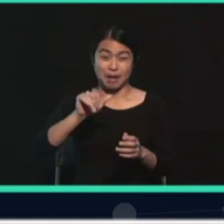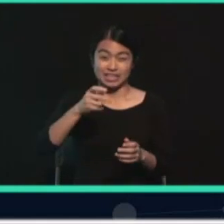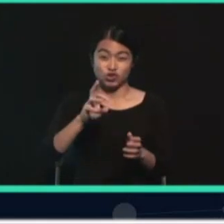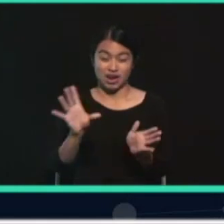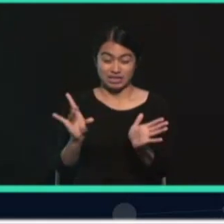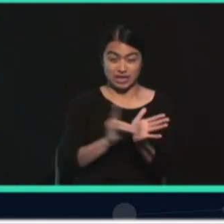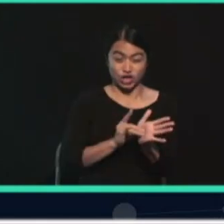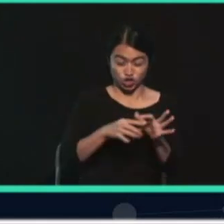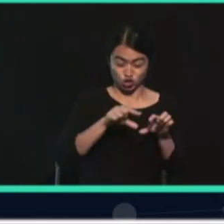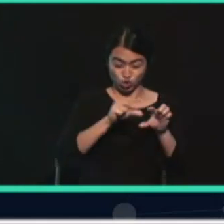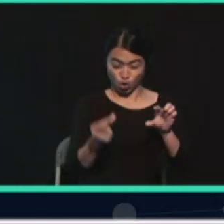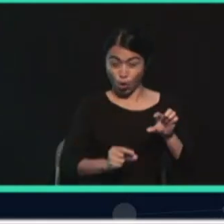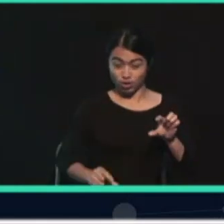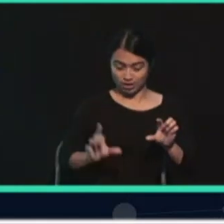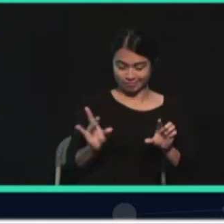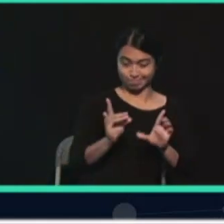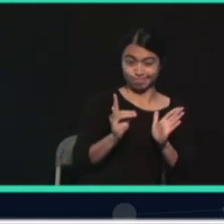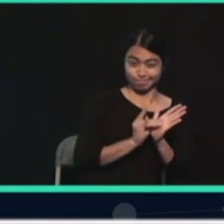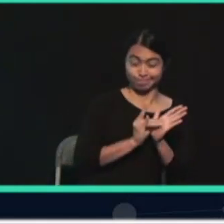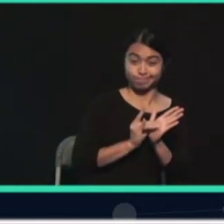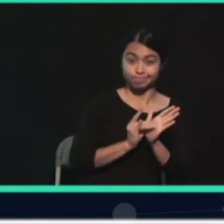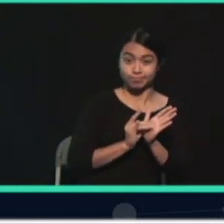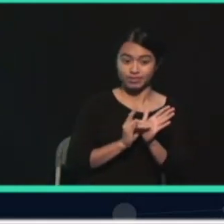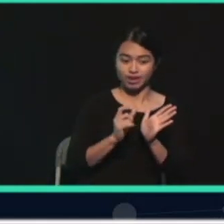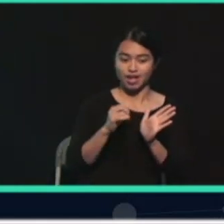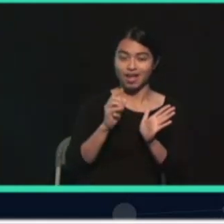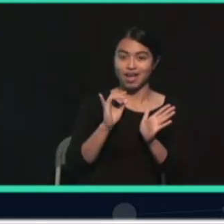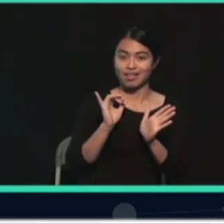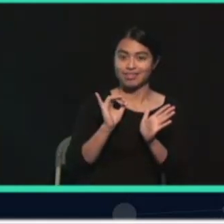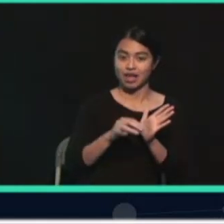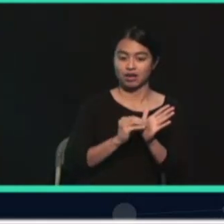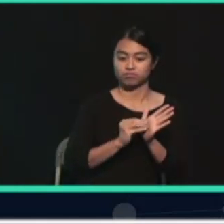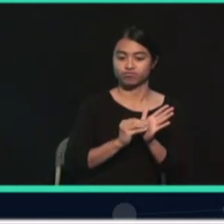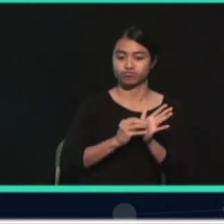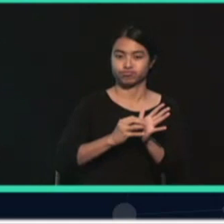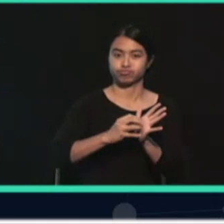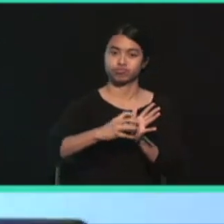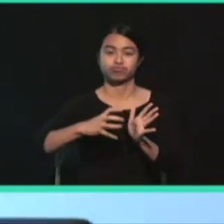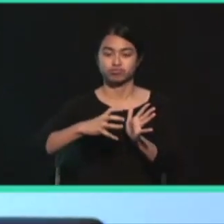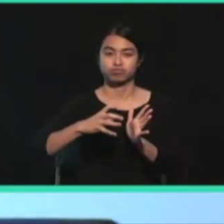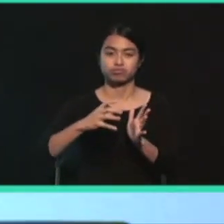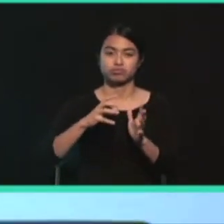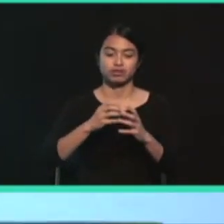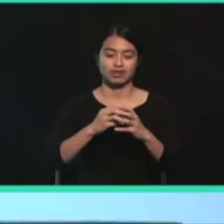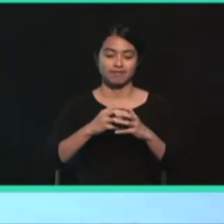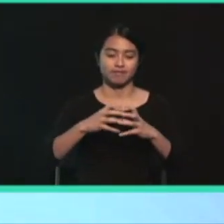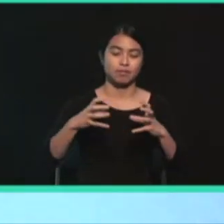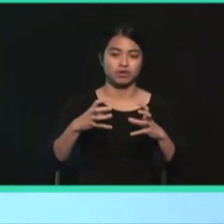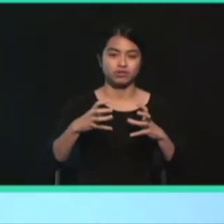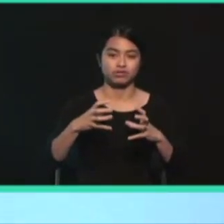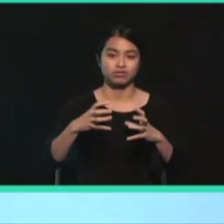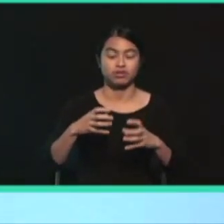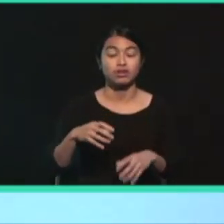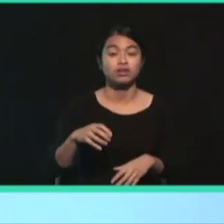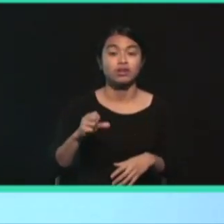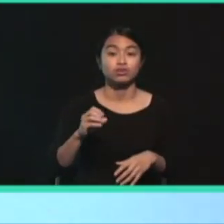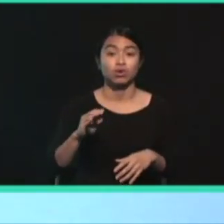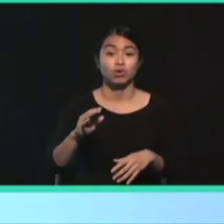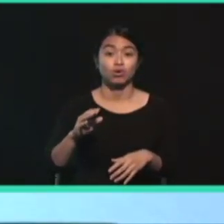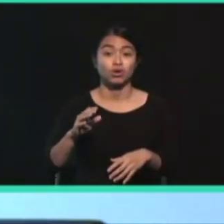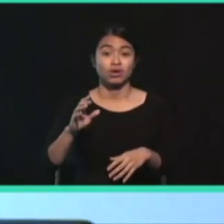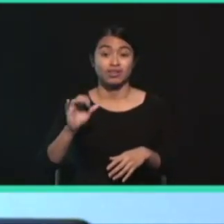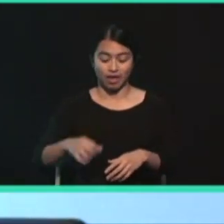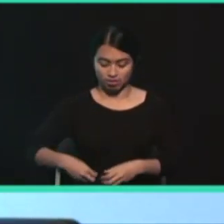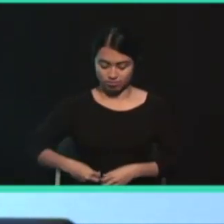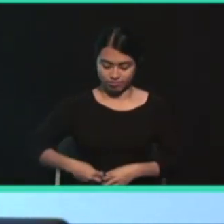make it into the luminal wall, and here starts this chronic inflammation. And we know that also in Crohn's disease, the microbiome must